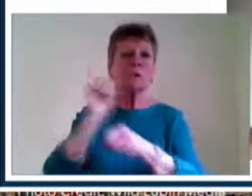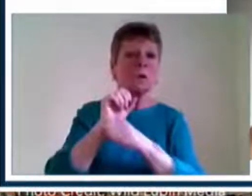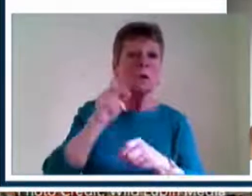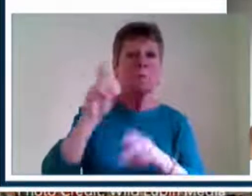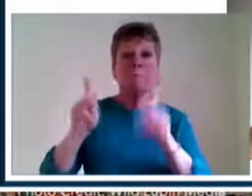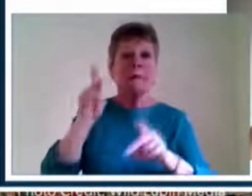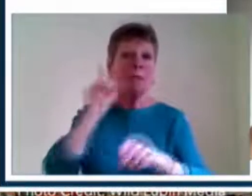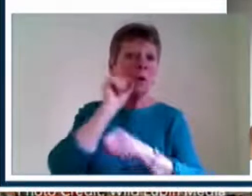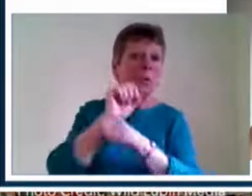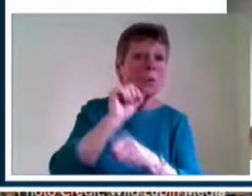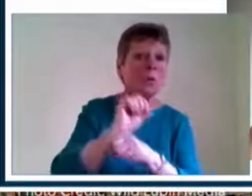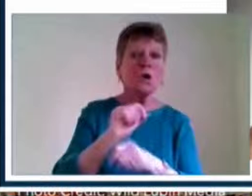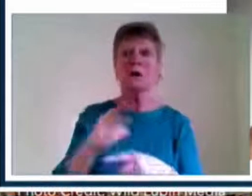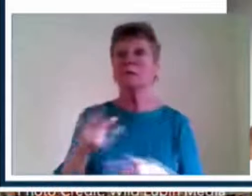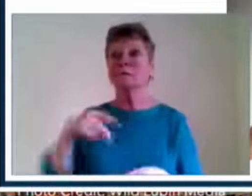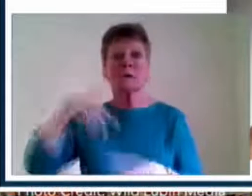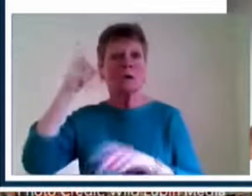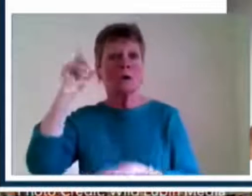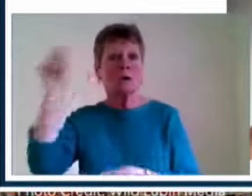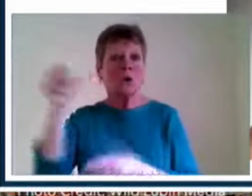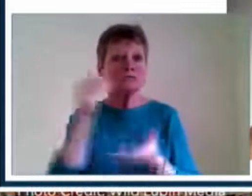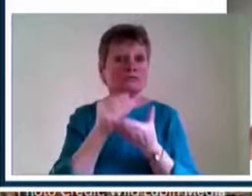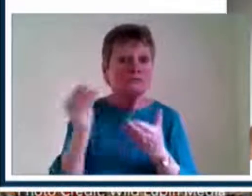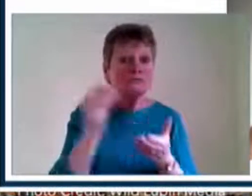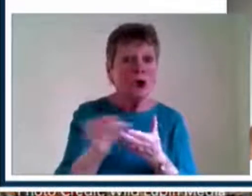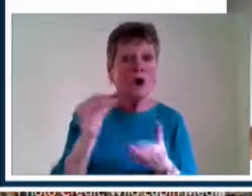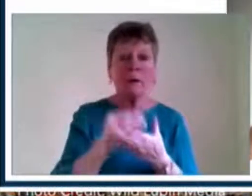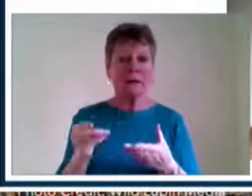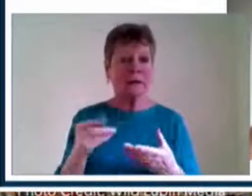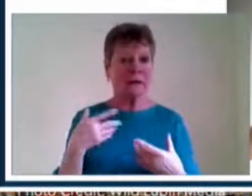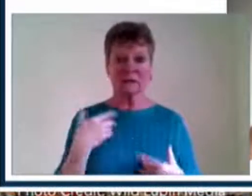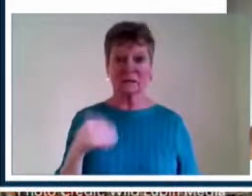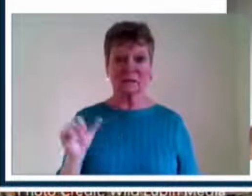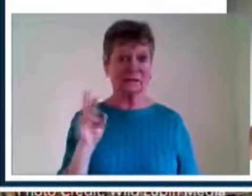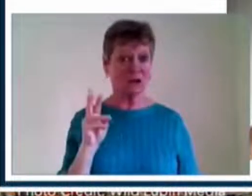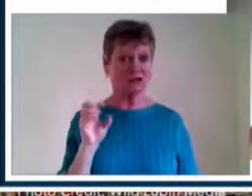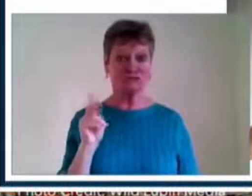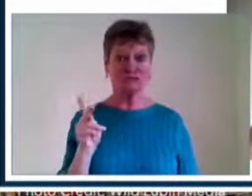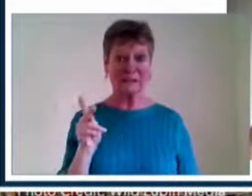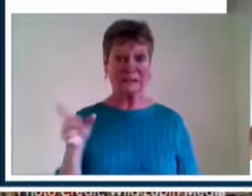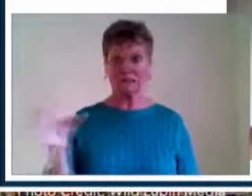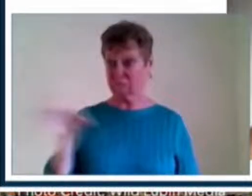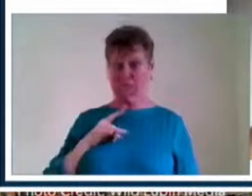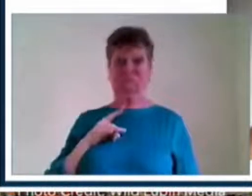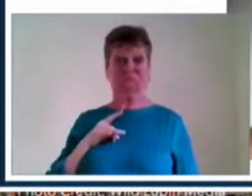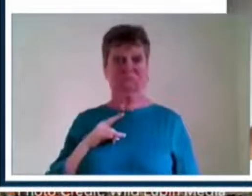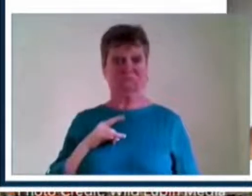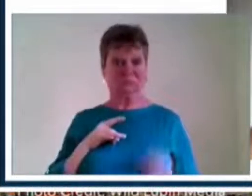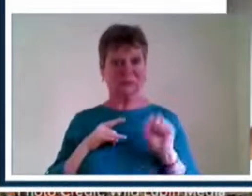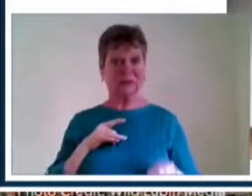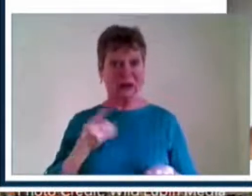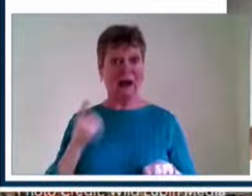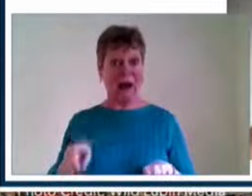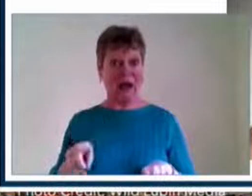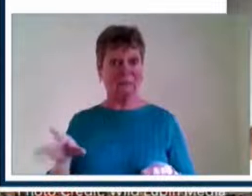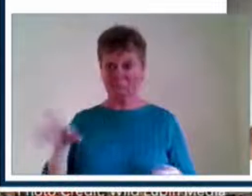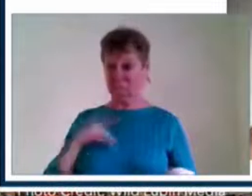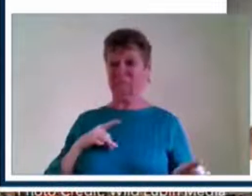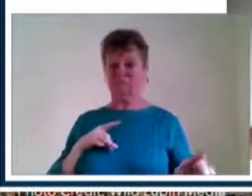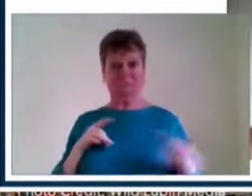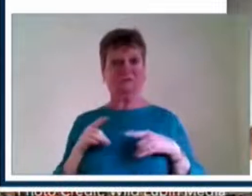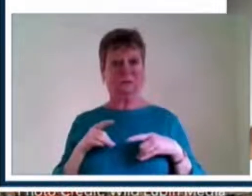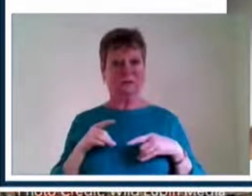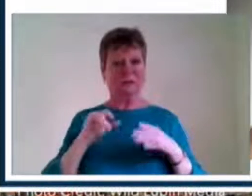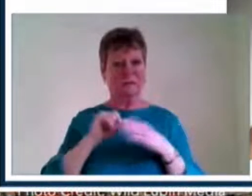other, shopping, whatever, you're out and about in the public, you're at a risk of being exposed. And so that's why it's important that everybody follow the public